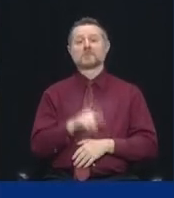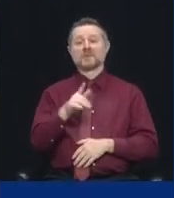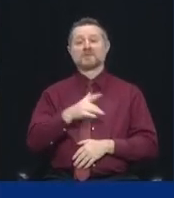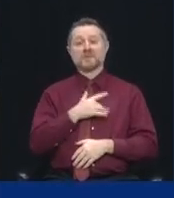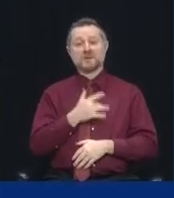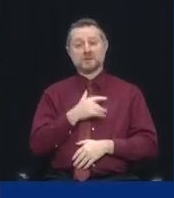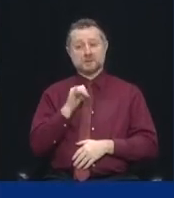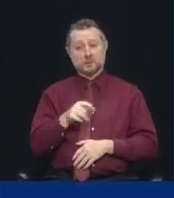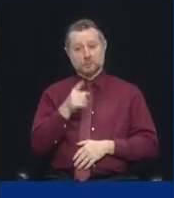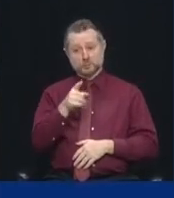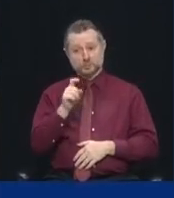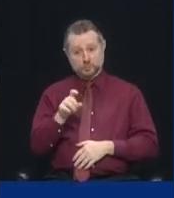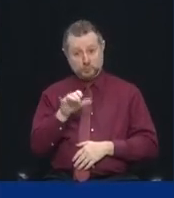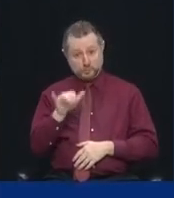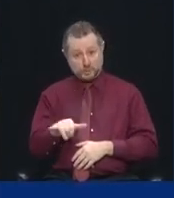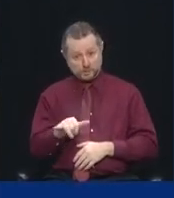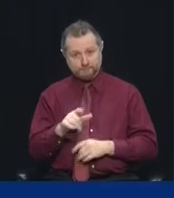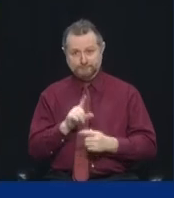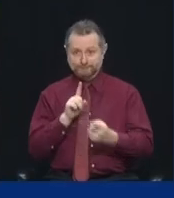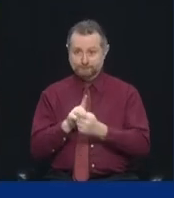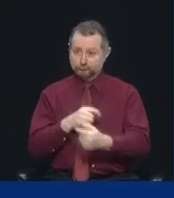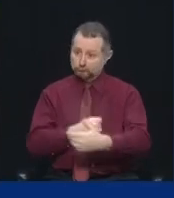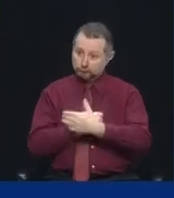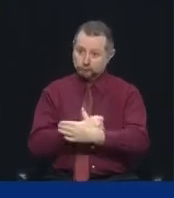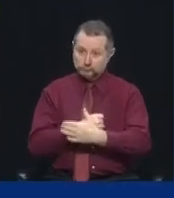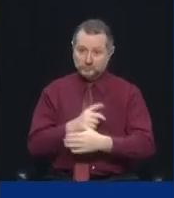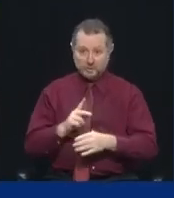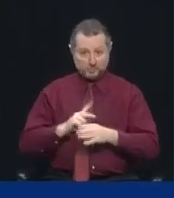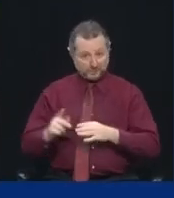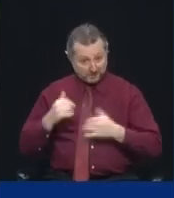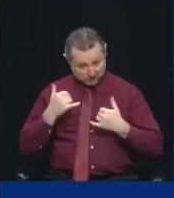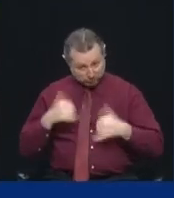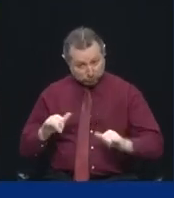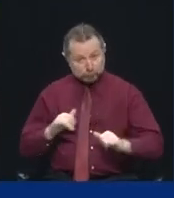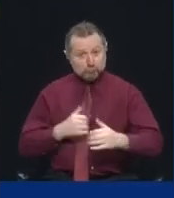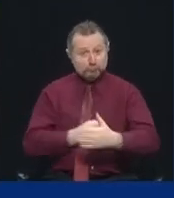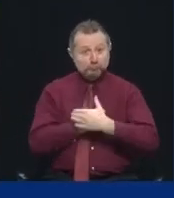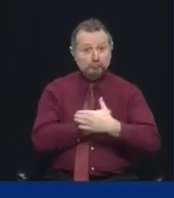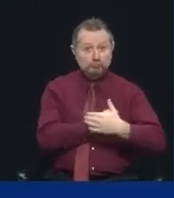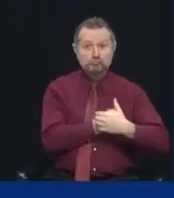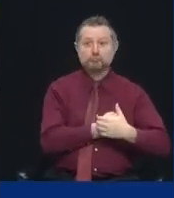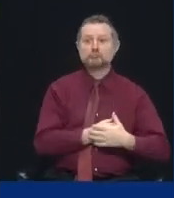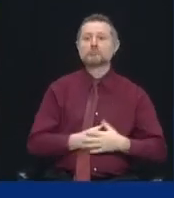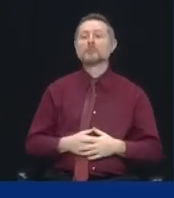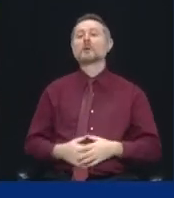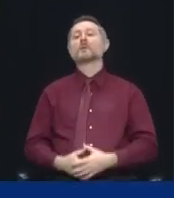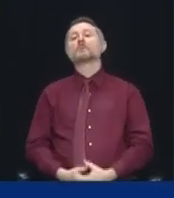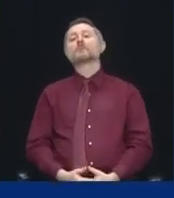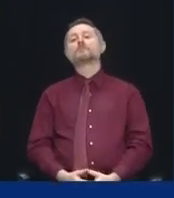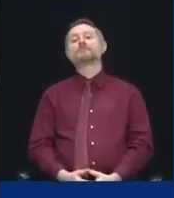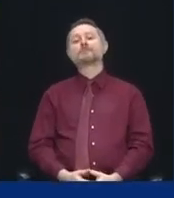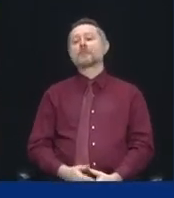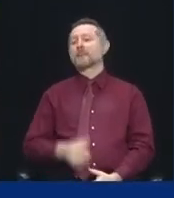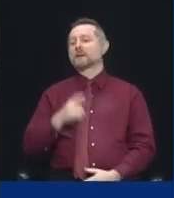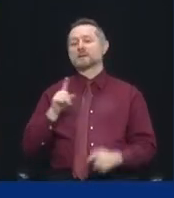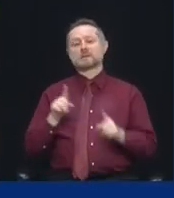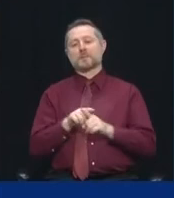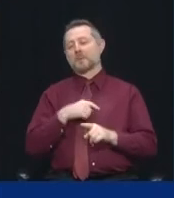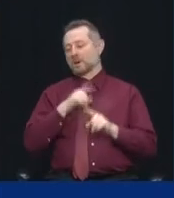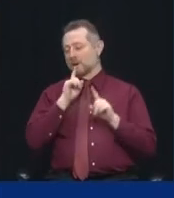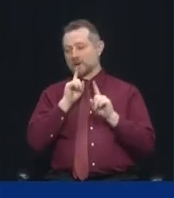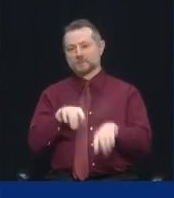should do that when you greet people professionally? I'll give you the same answer, Peter.